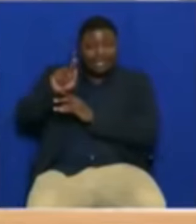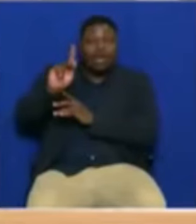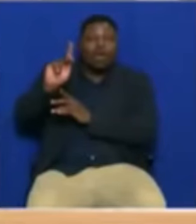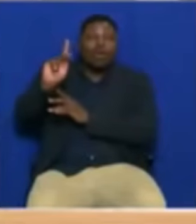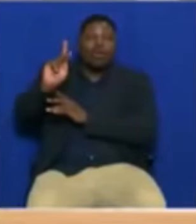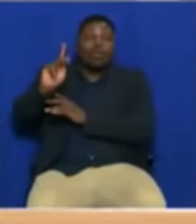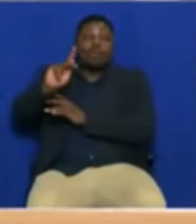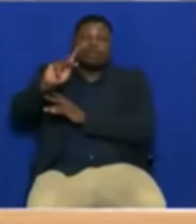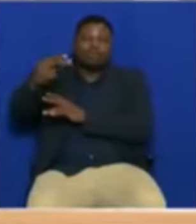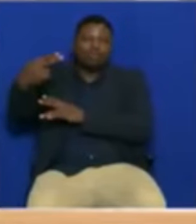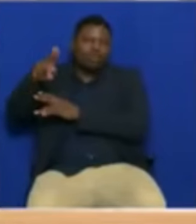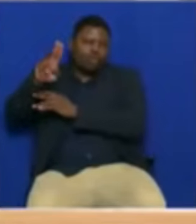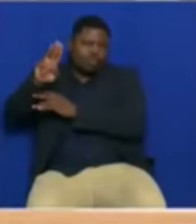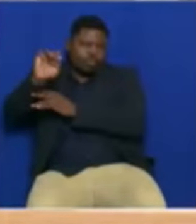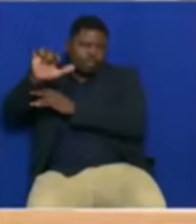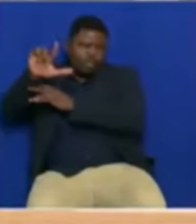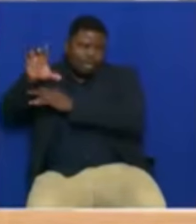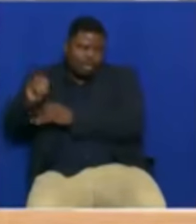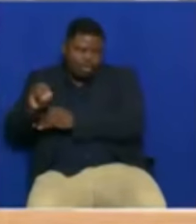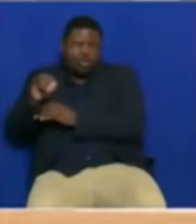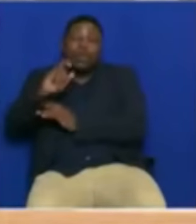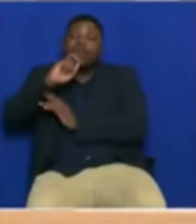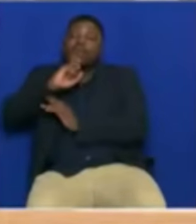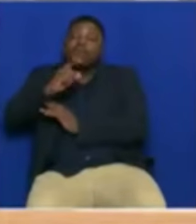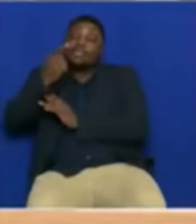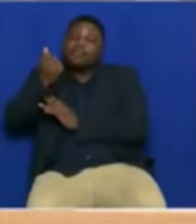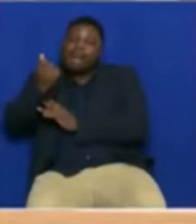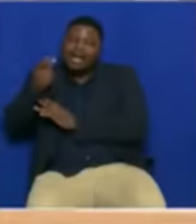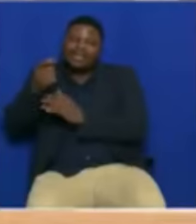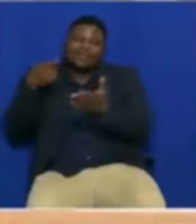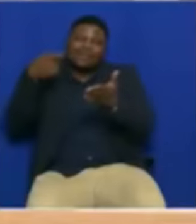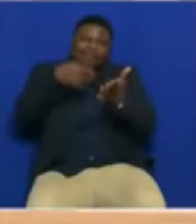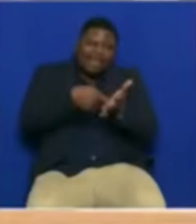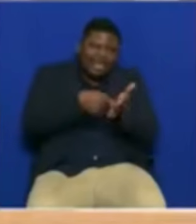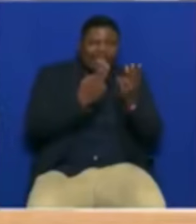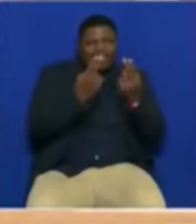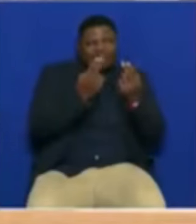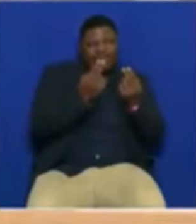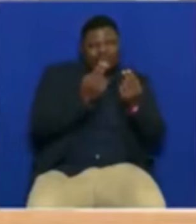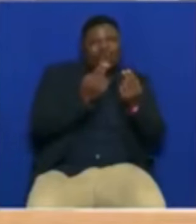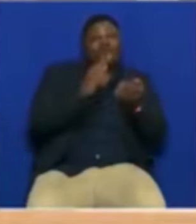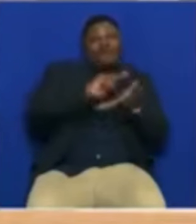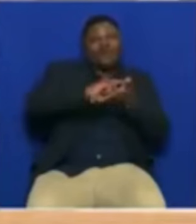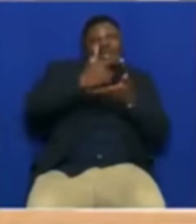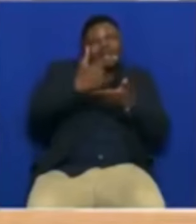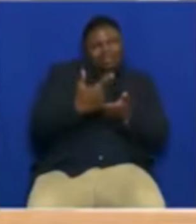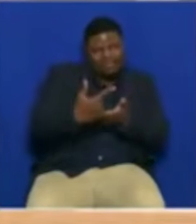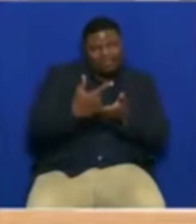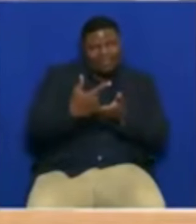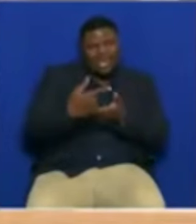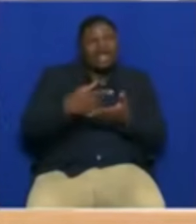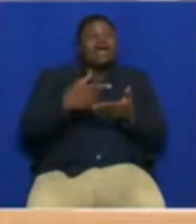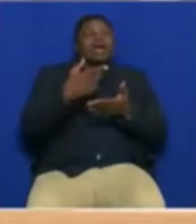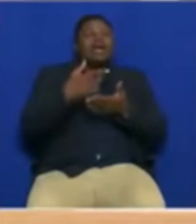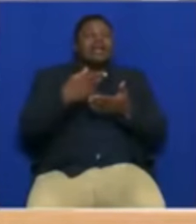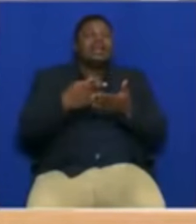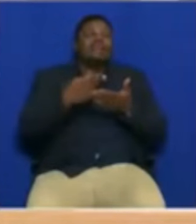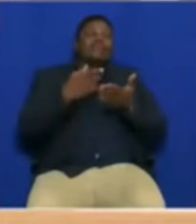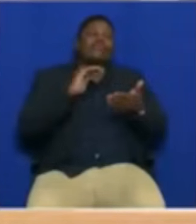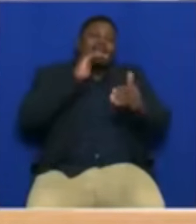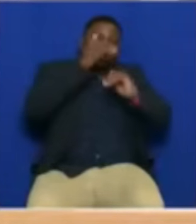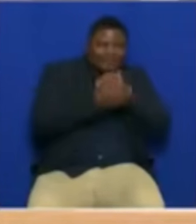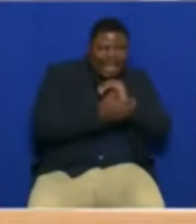intelligence monies to buy a new laptop for him and to pay off the sex worker. That is the substance of this